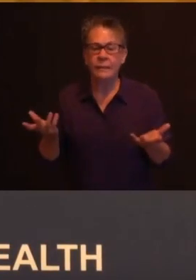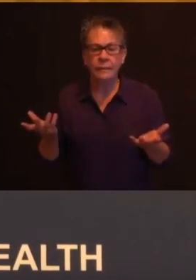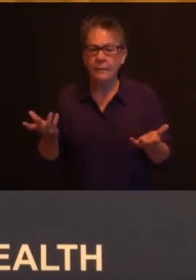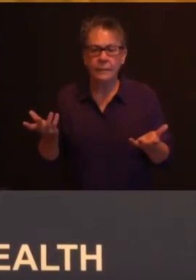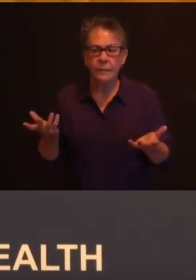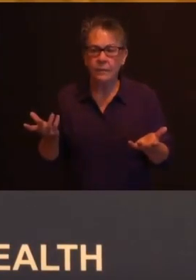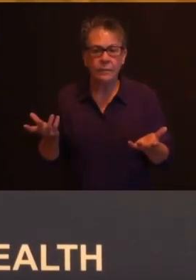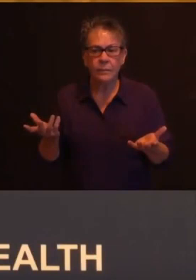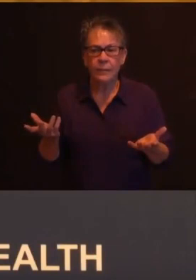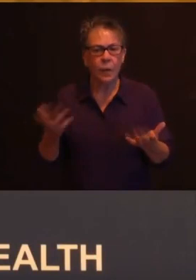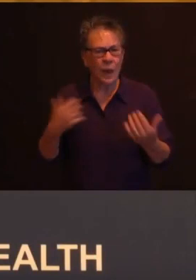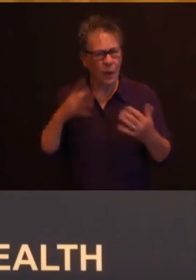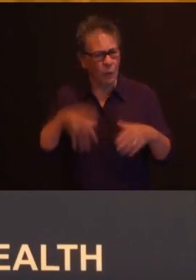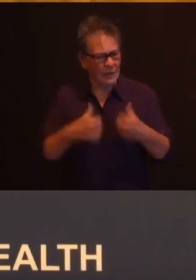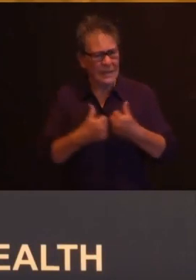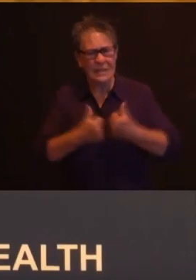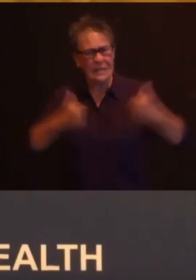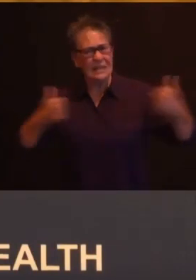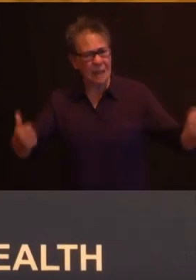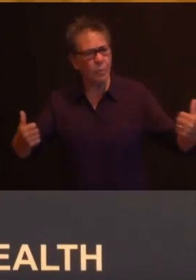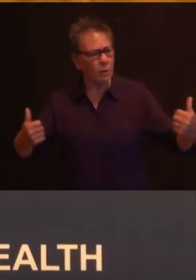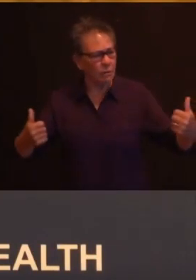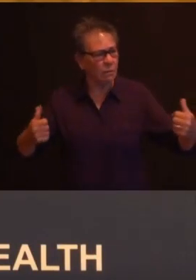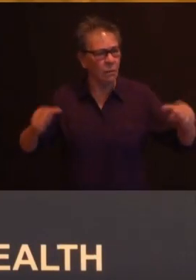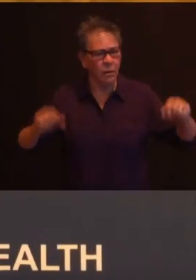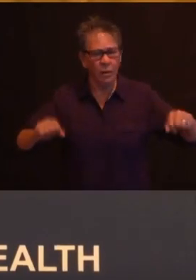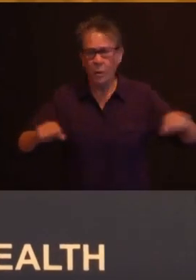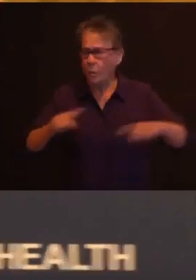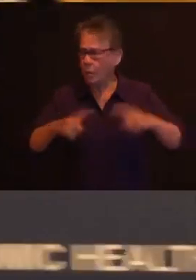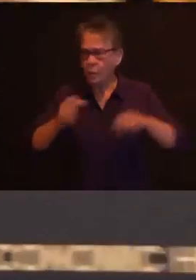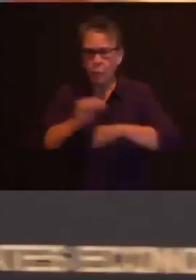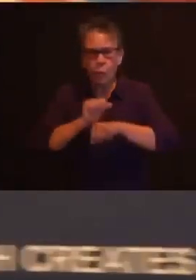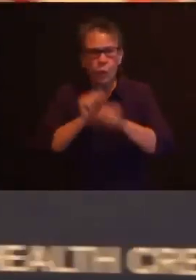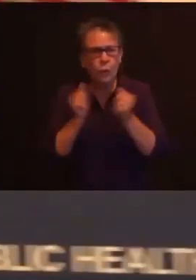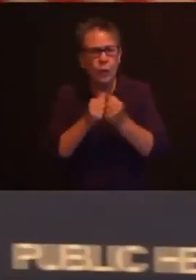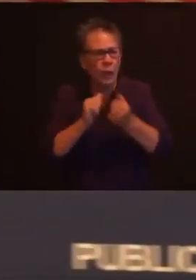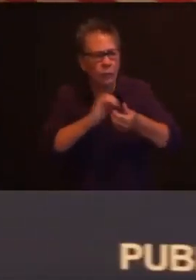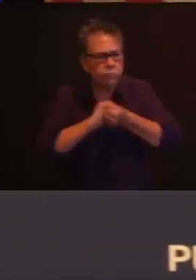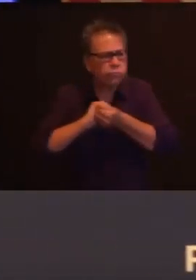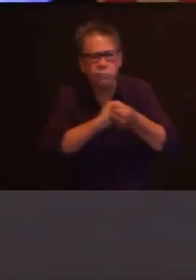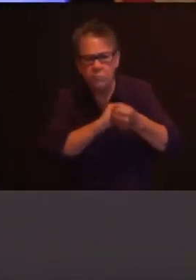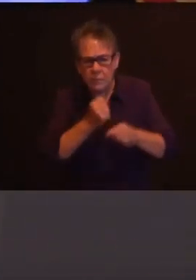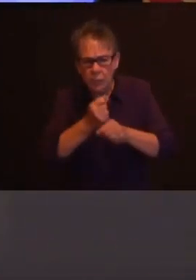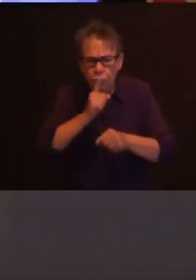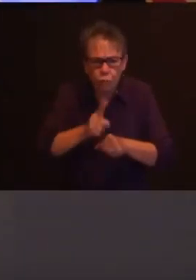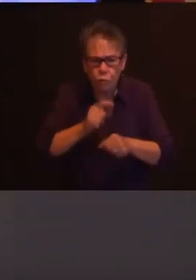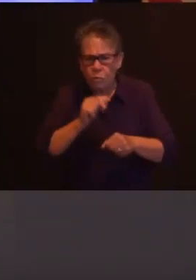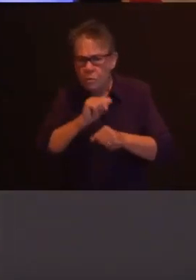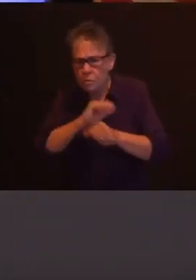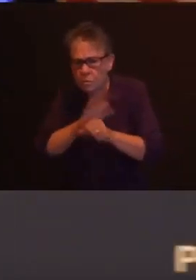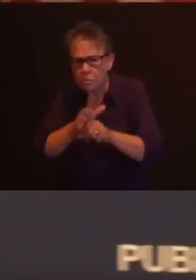We're all in this together. So thank you for that. And the workers themselves have been very cooperative. Yeah. The workers.